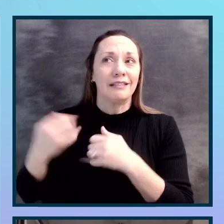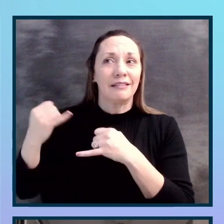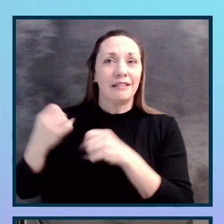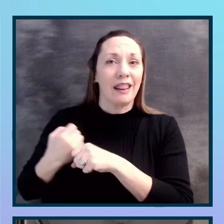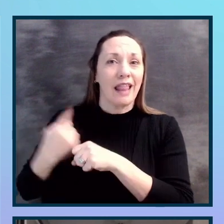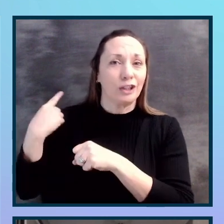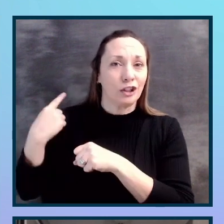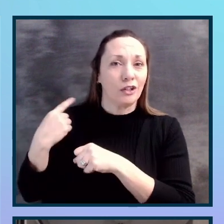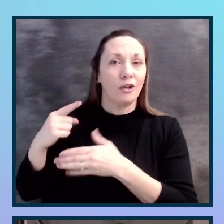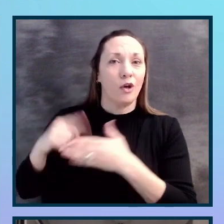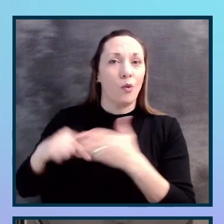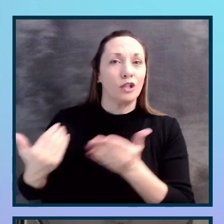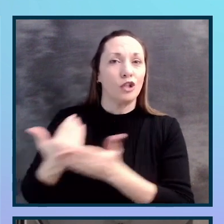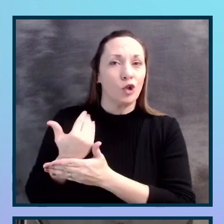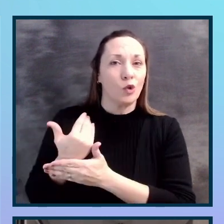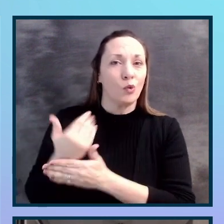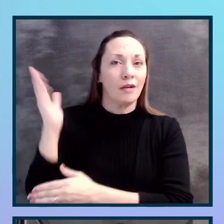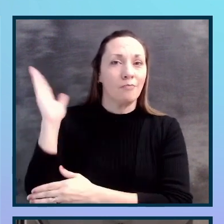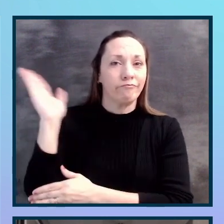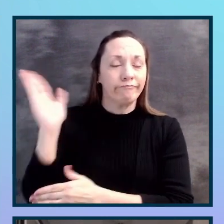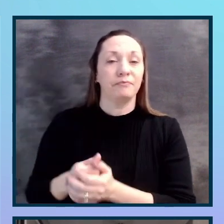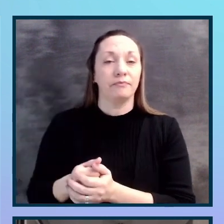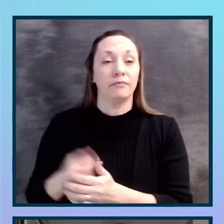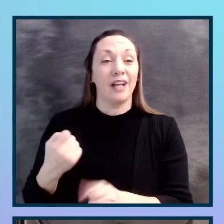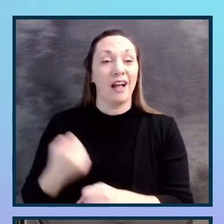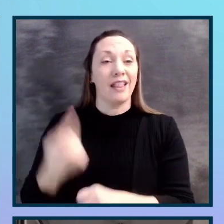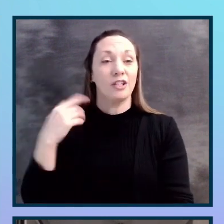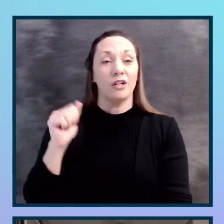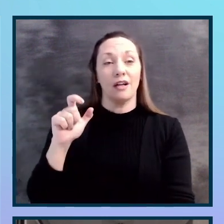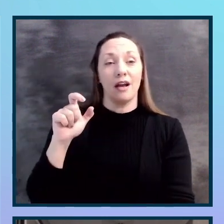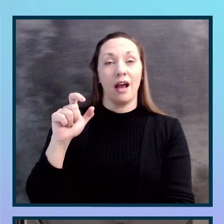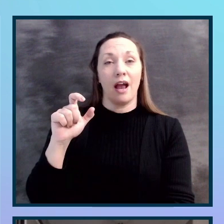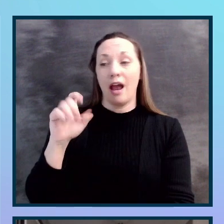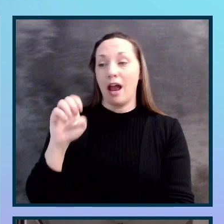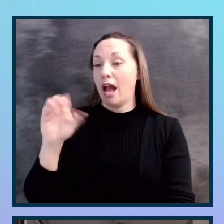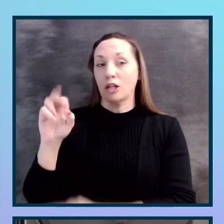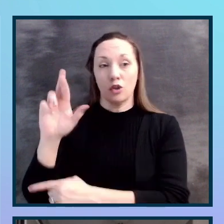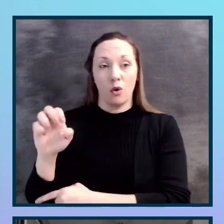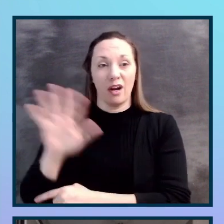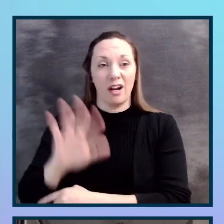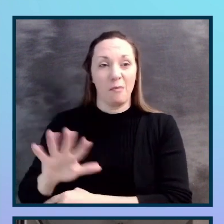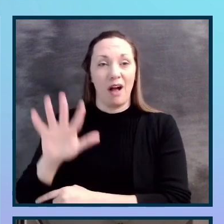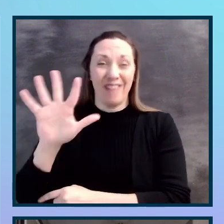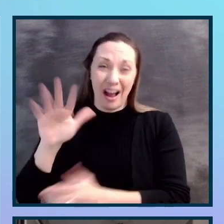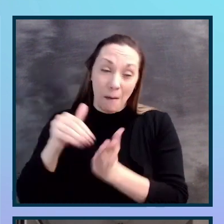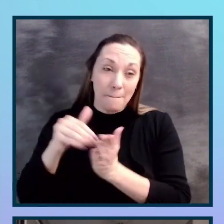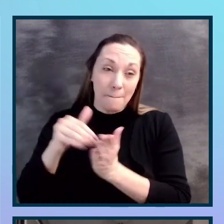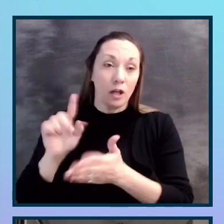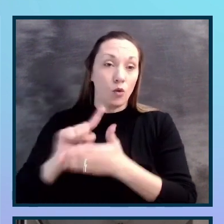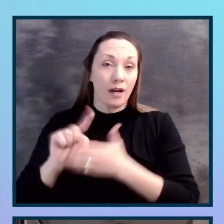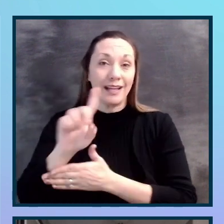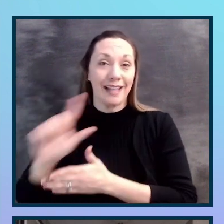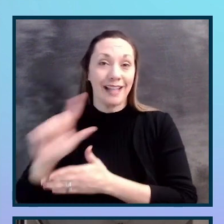year. Last year, Axe Core had about 5 million weekly downloads and